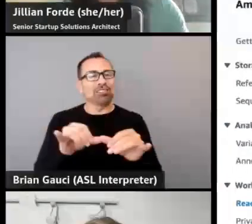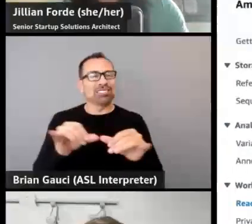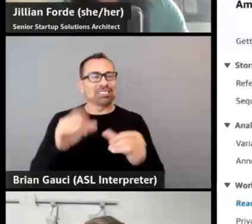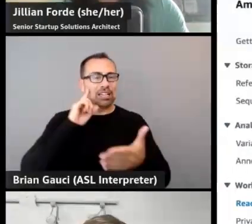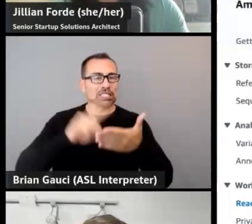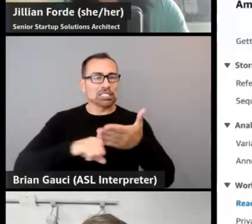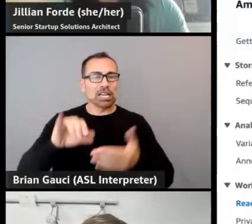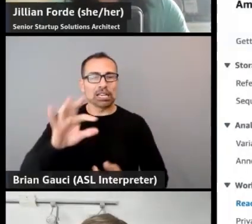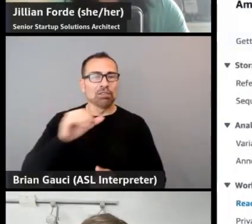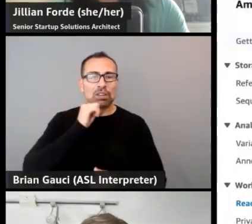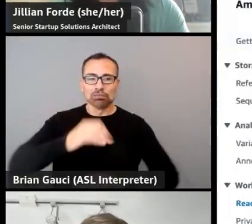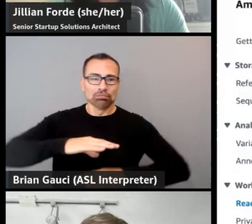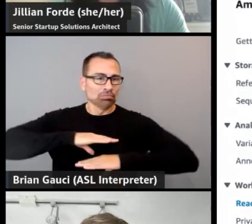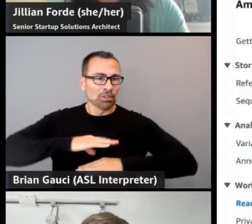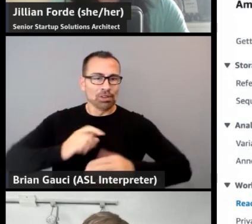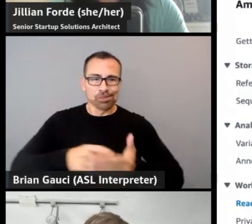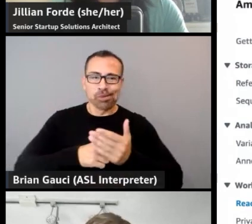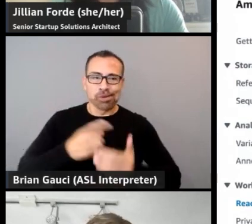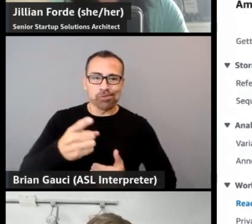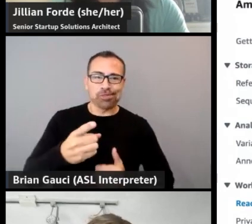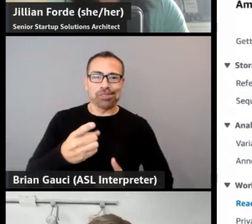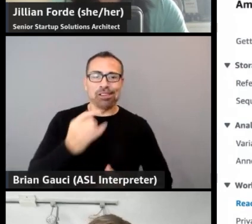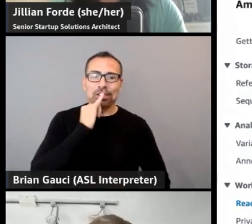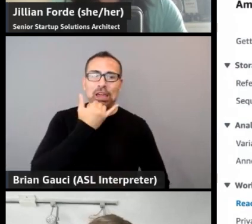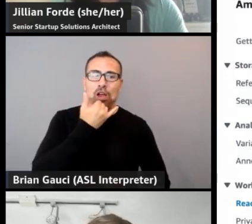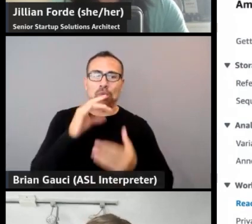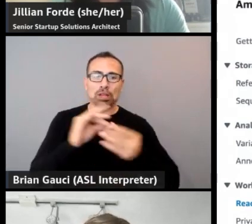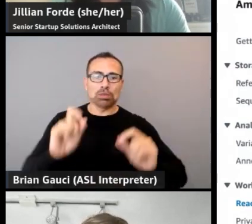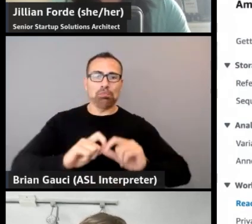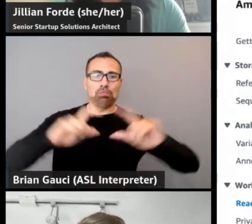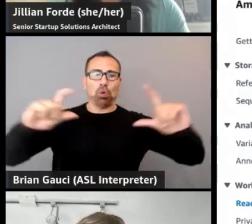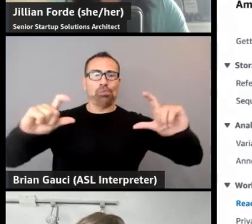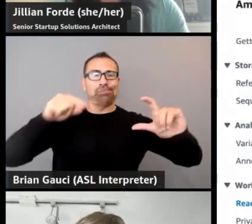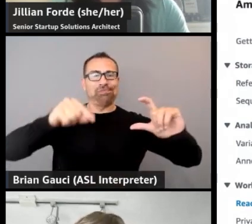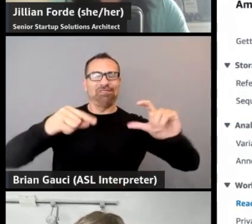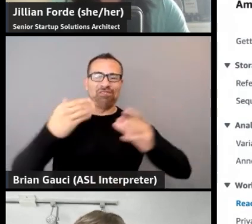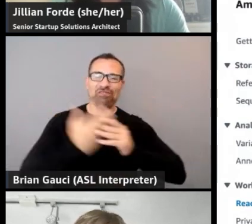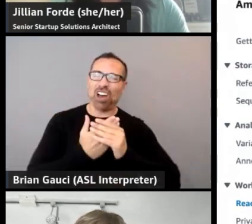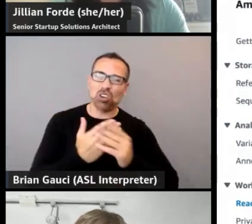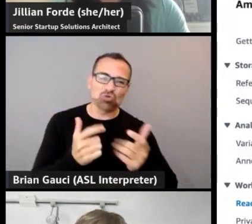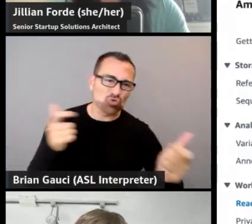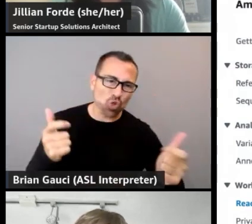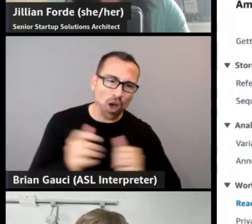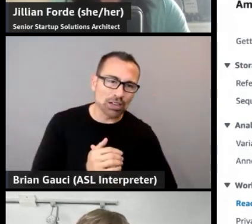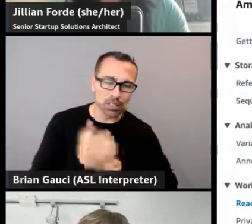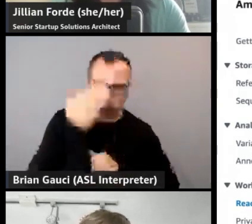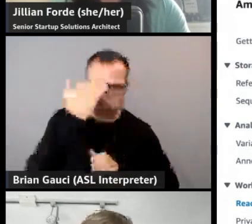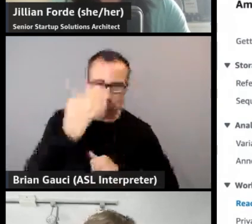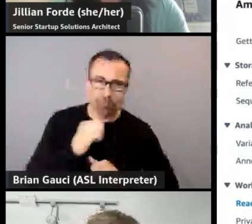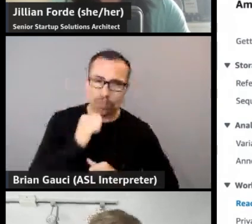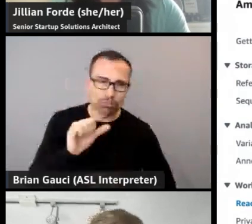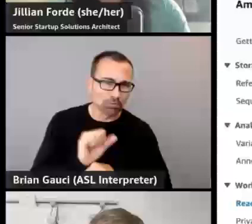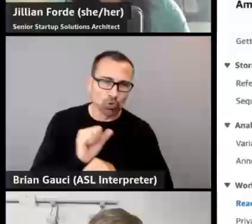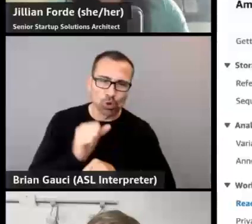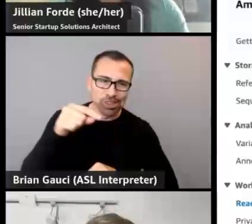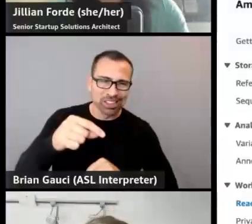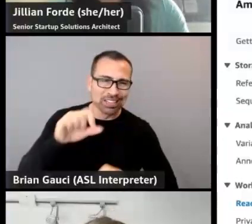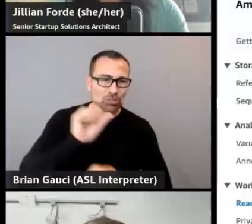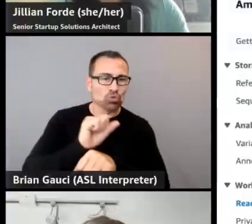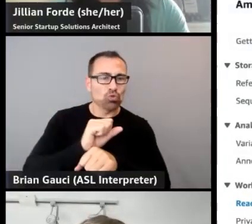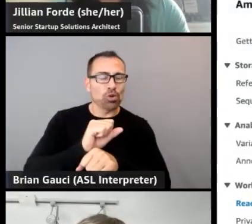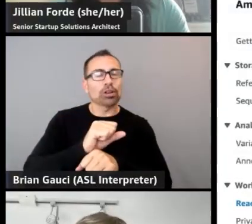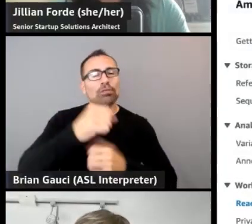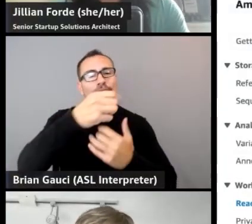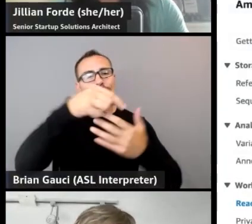error and say, this file may be too large or so. And then you'll know that it wouldn't work with this particular workflow. And as you can see, we've separated